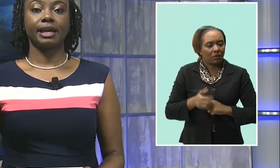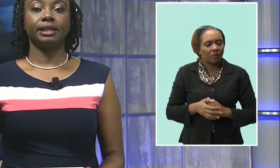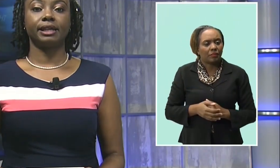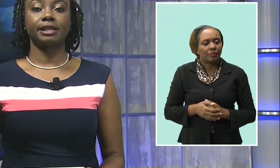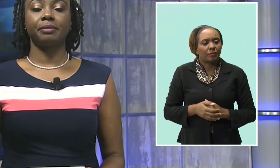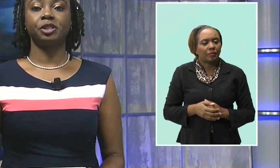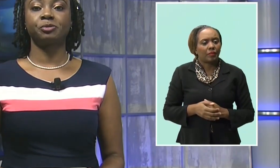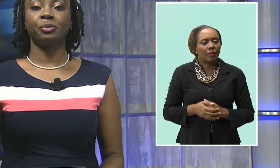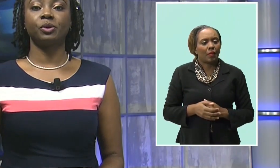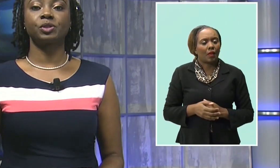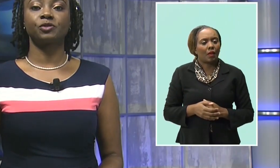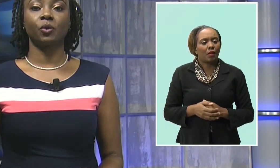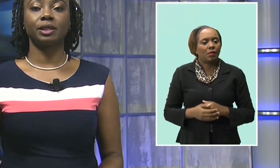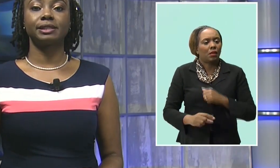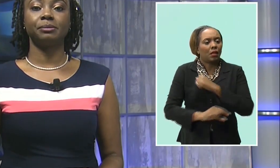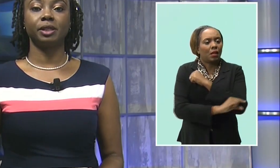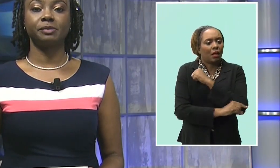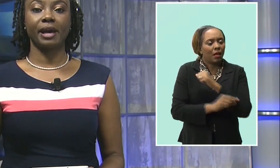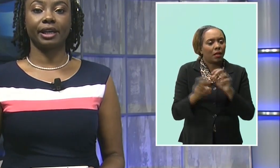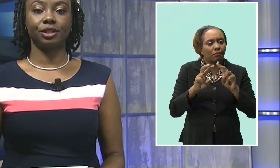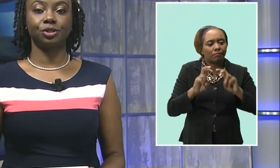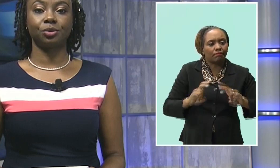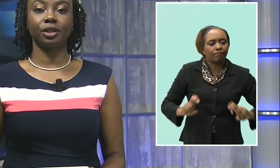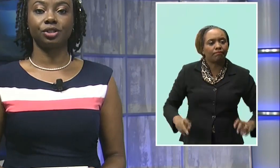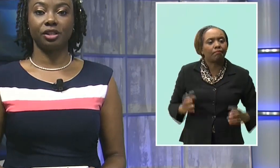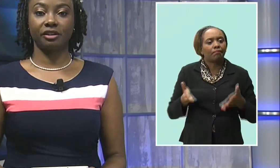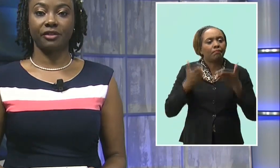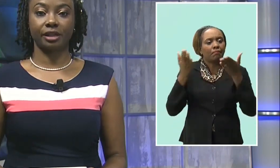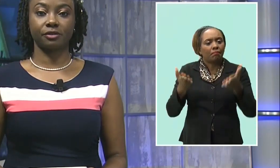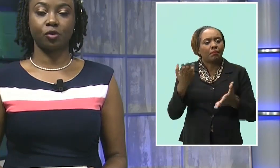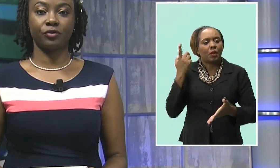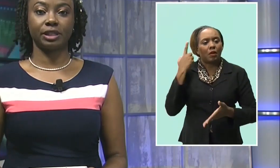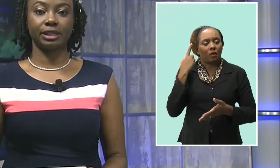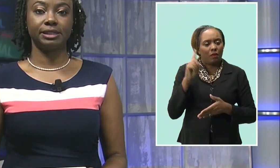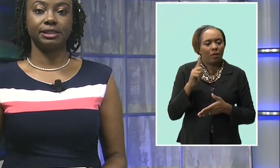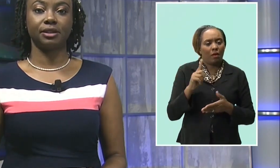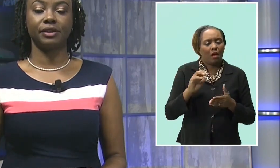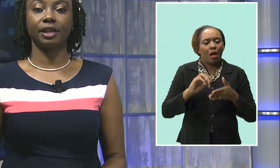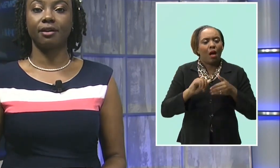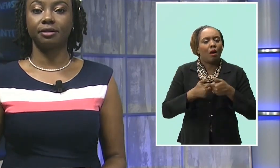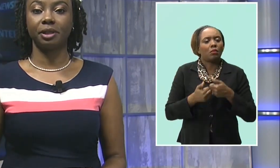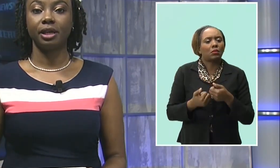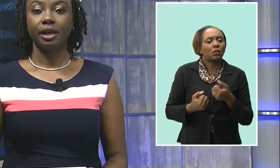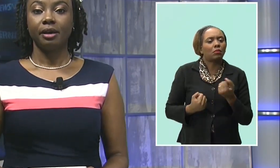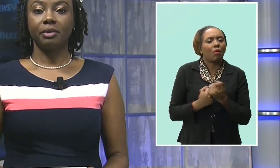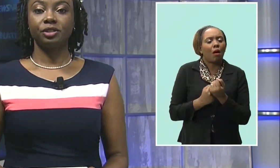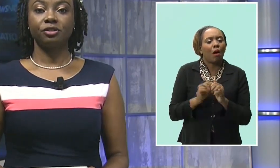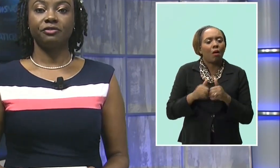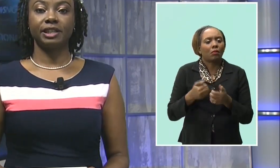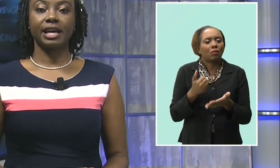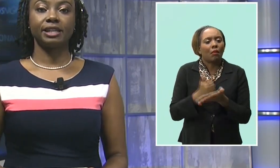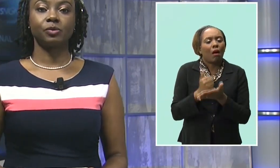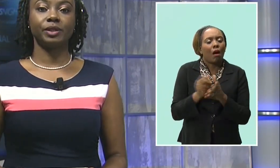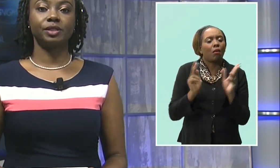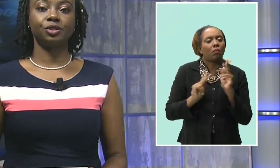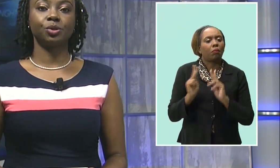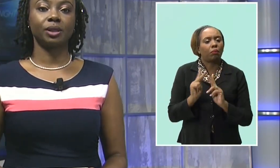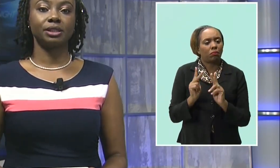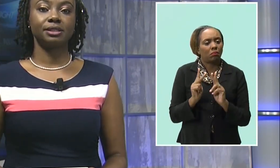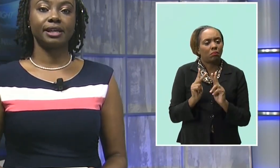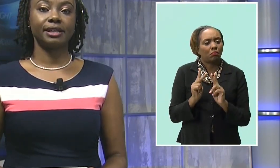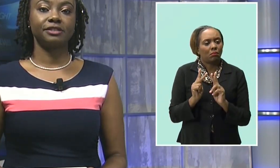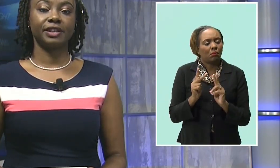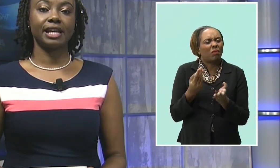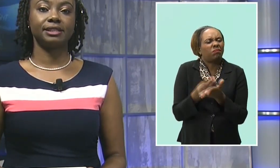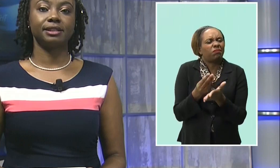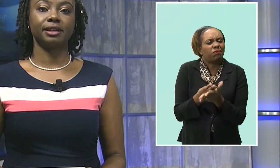As Guyana examines proposals for a stimulus package to cushion the effects of COVID-19 on the economy, Minister of Finance Winston